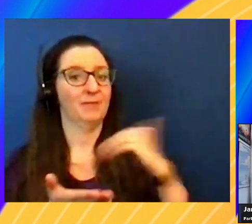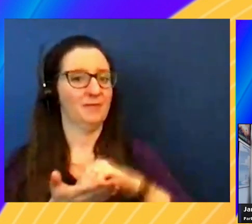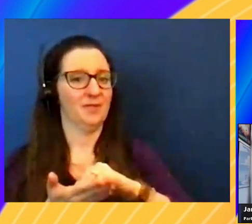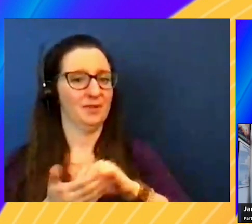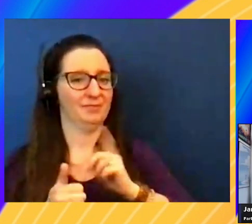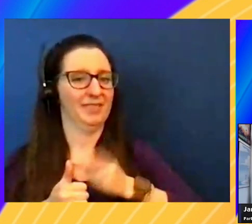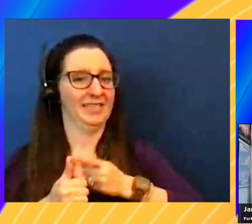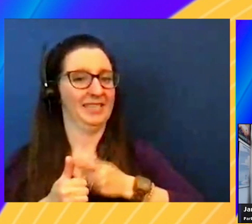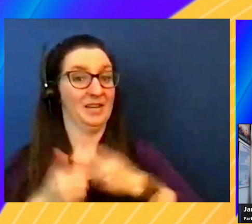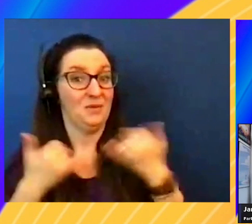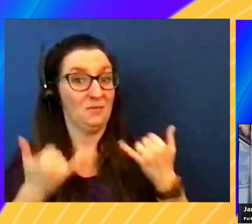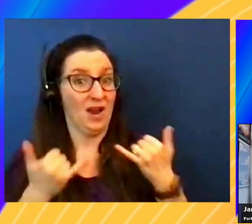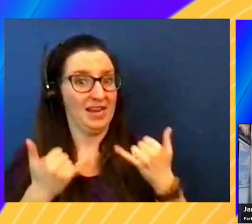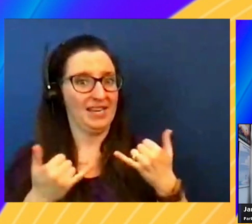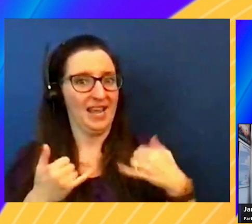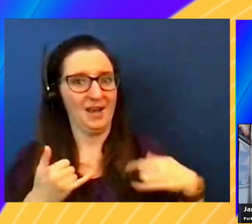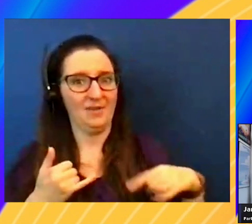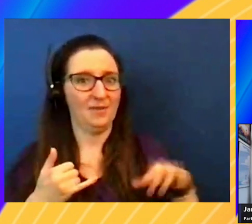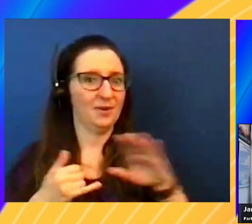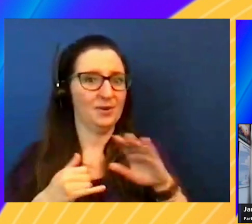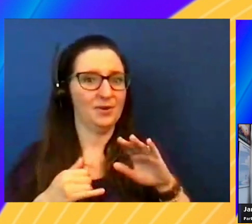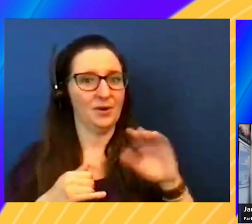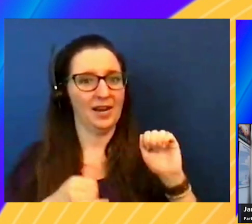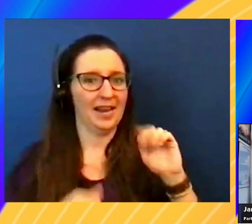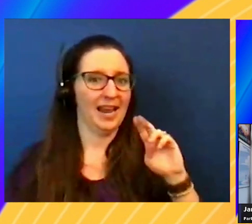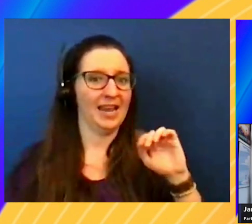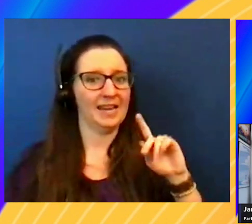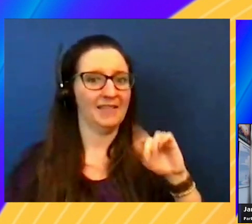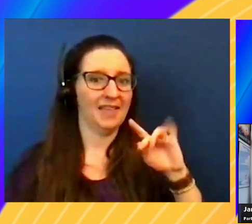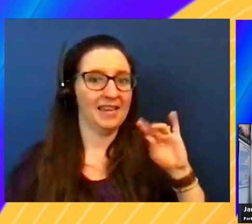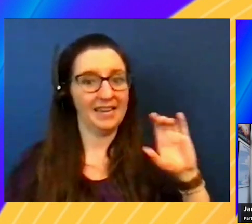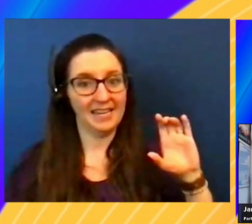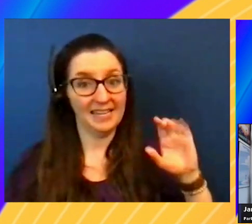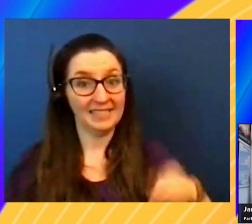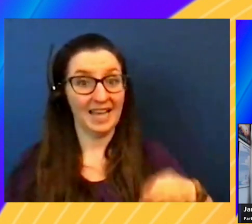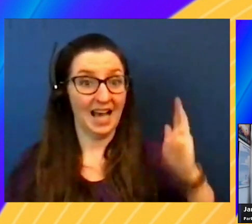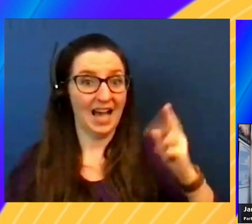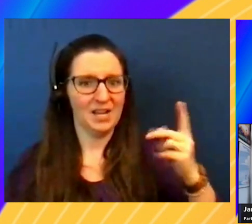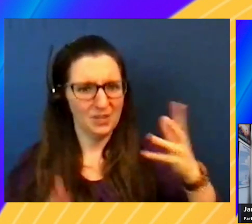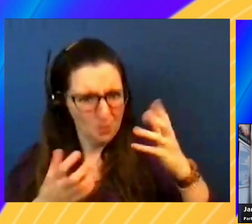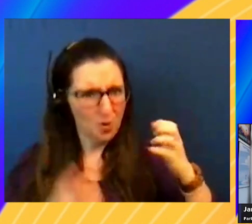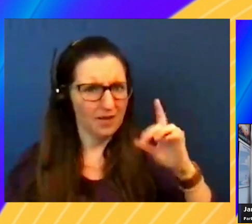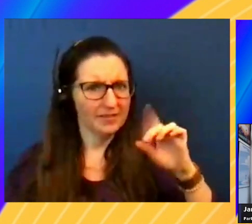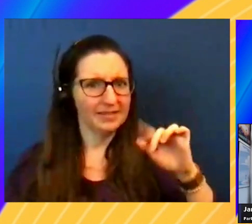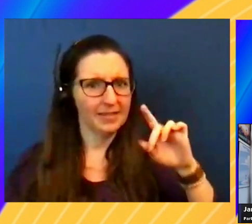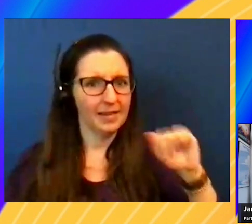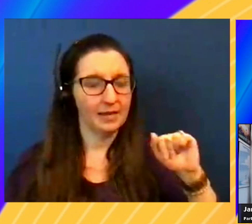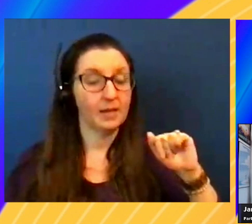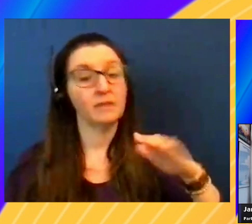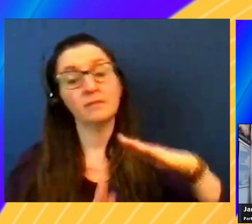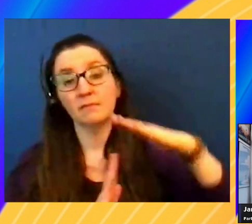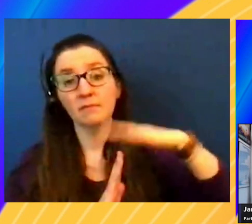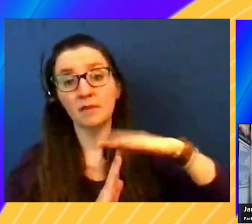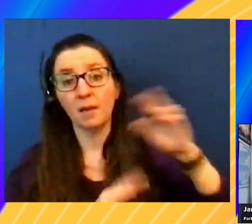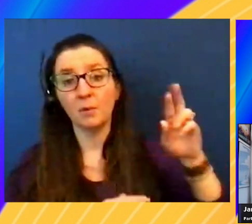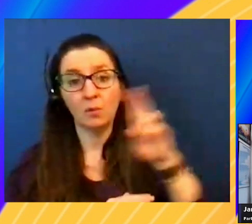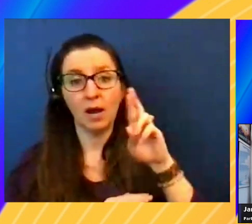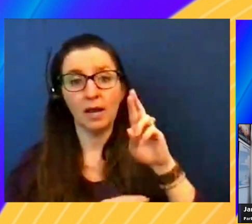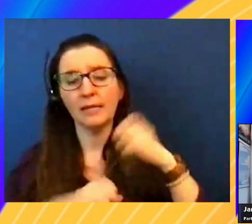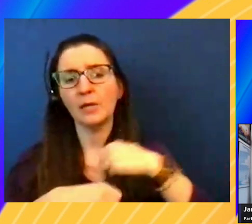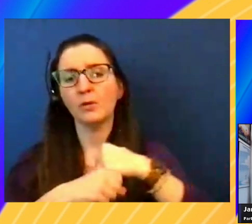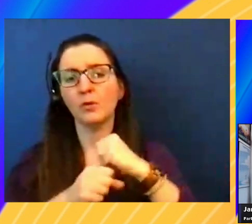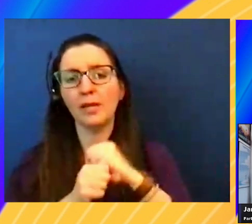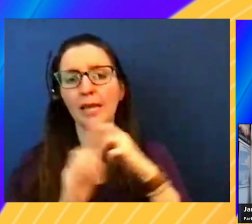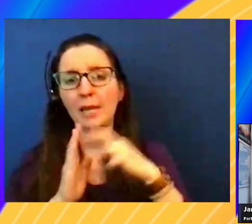your adrenaline is high, and you want to get this data. So up here in the upper right, there's a Create Rule button. And here we'll